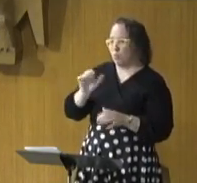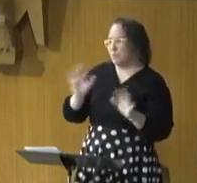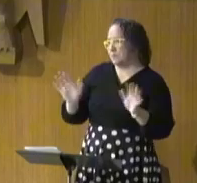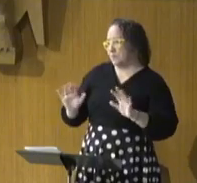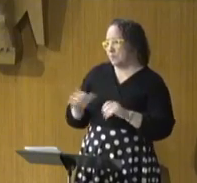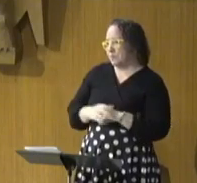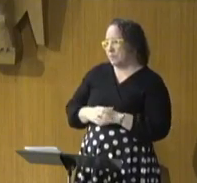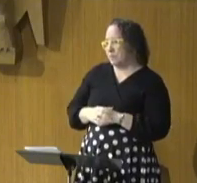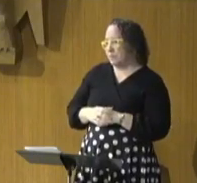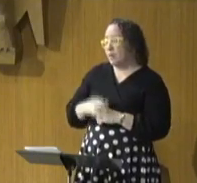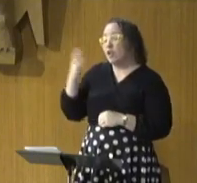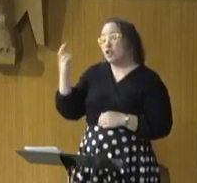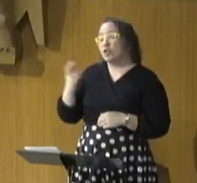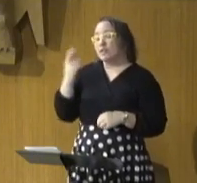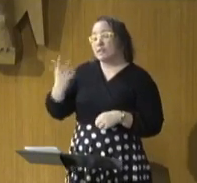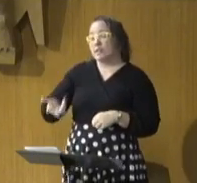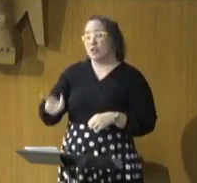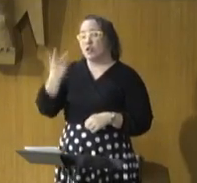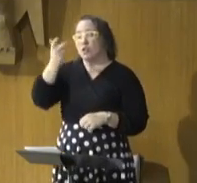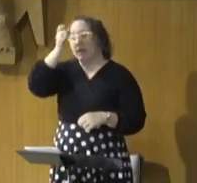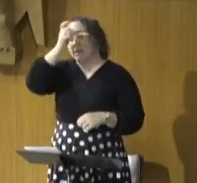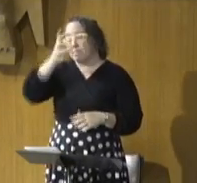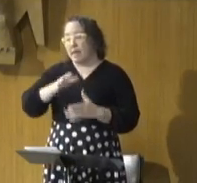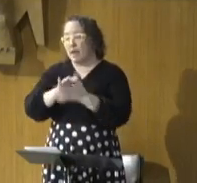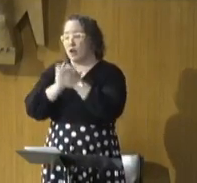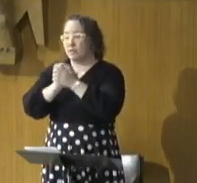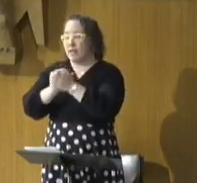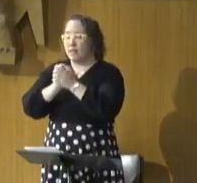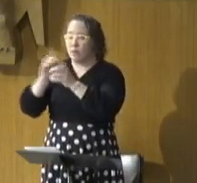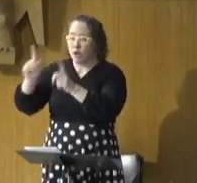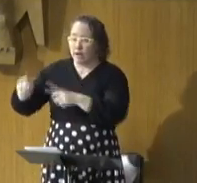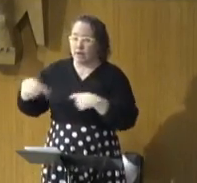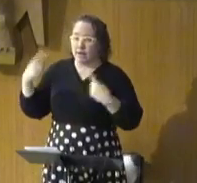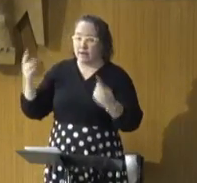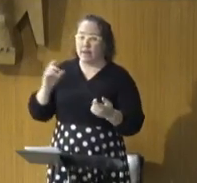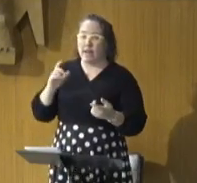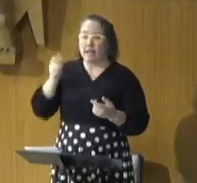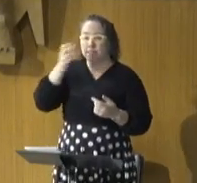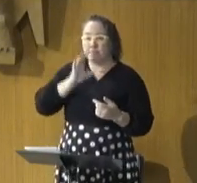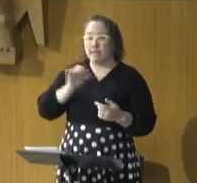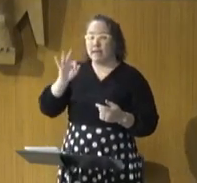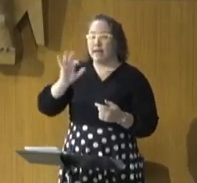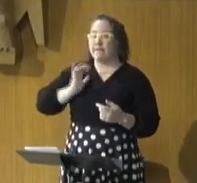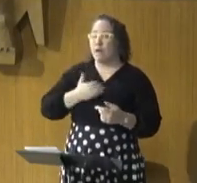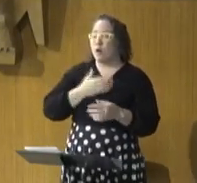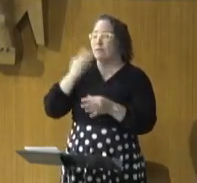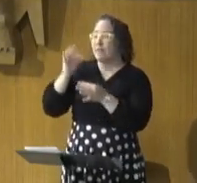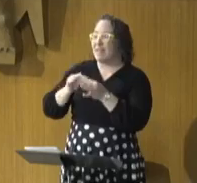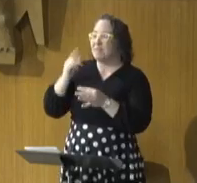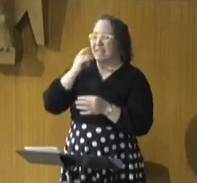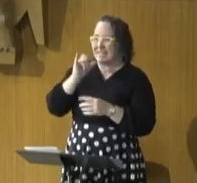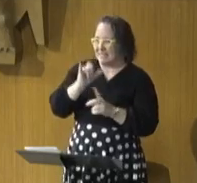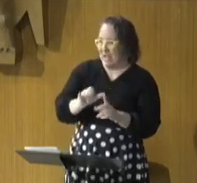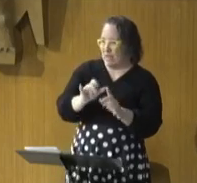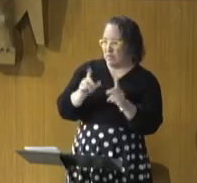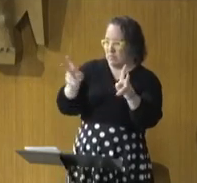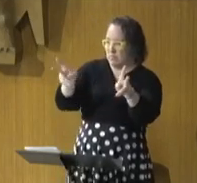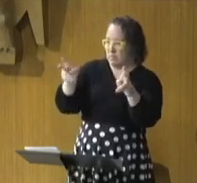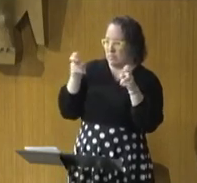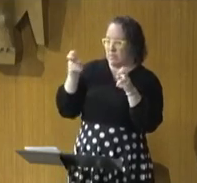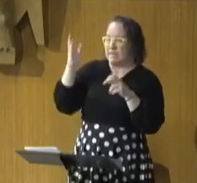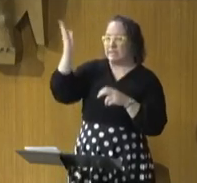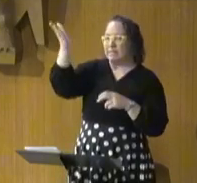The reason that these three men are celebrated as heroes of our faith is because of this speech. Whatever happens in the furnace